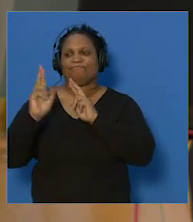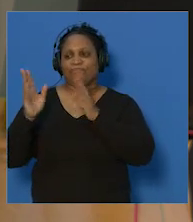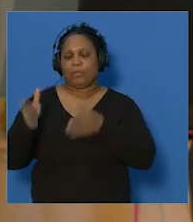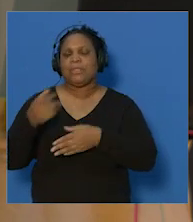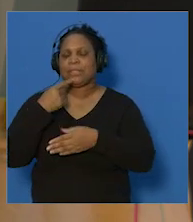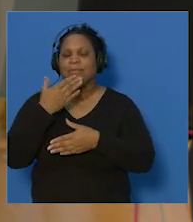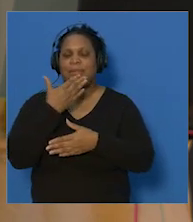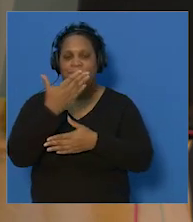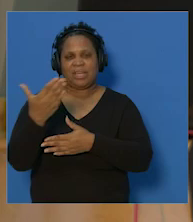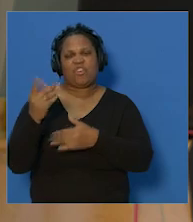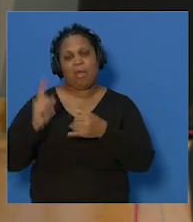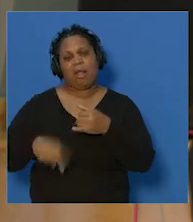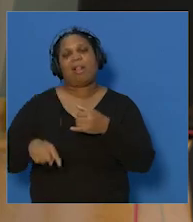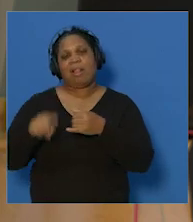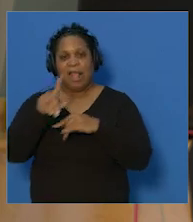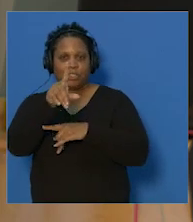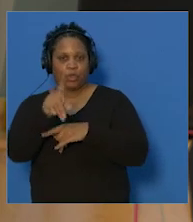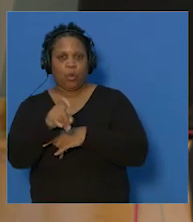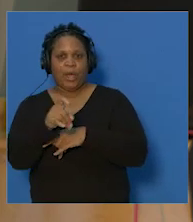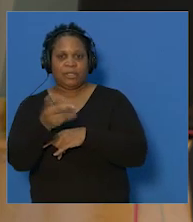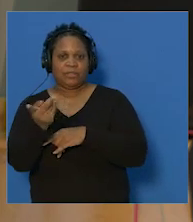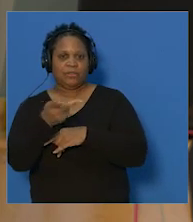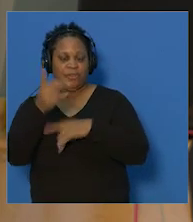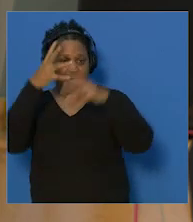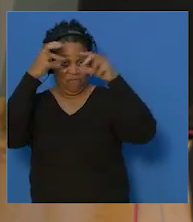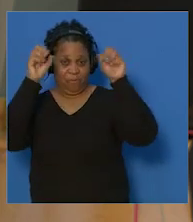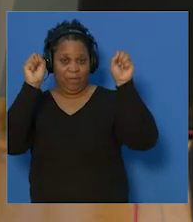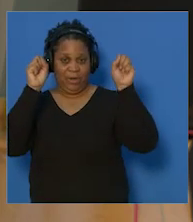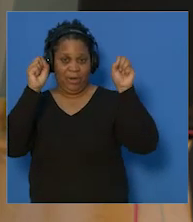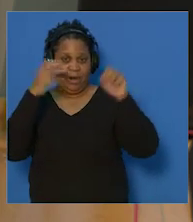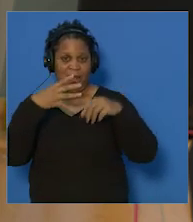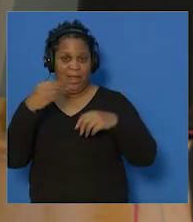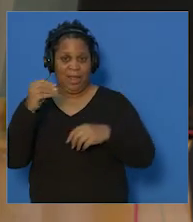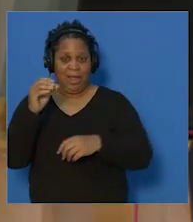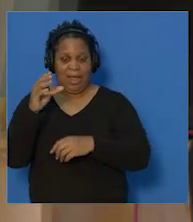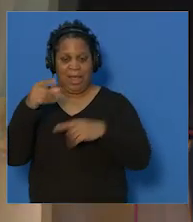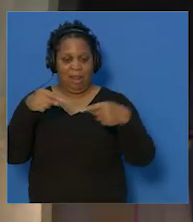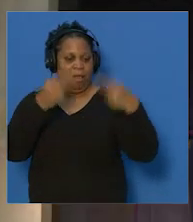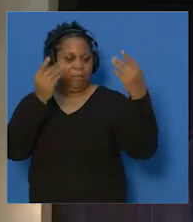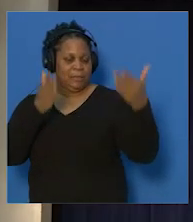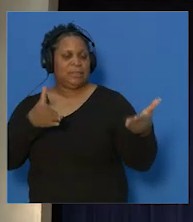Last question for both Mr. Premier and Mr. Cannonier.